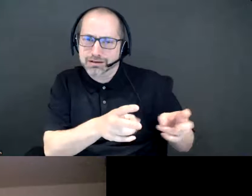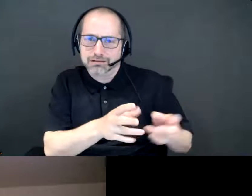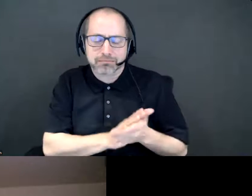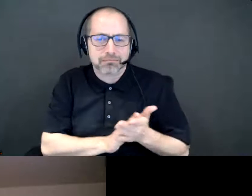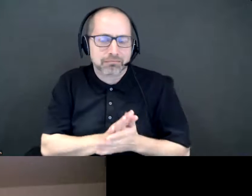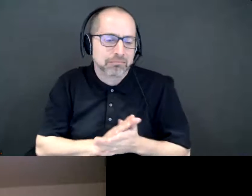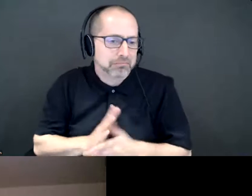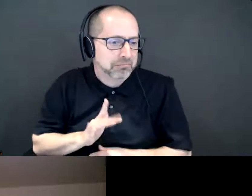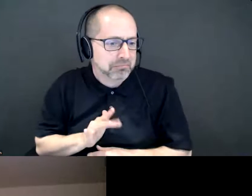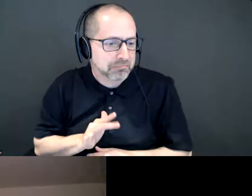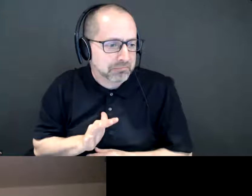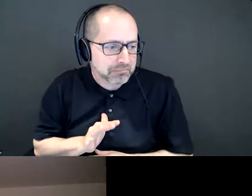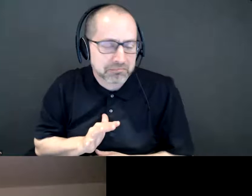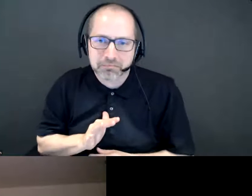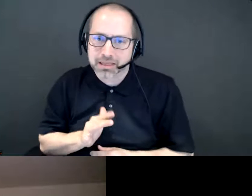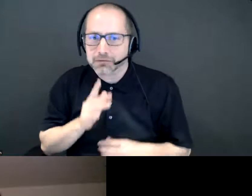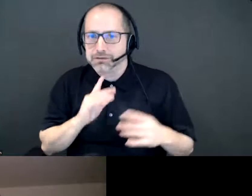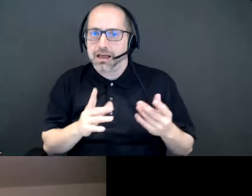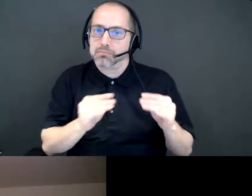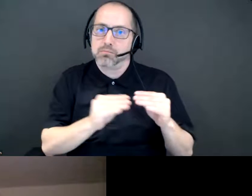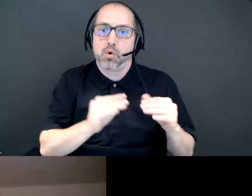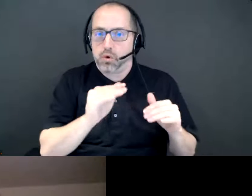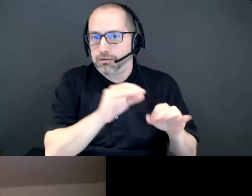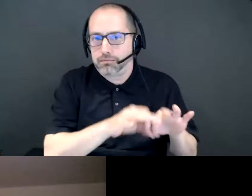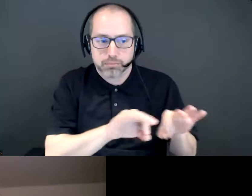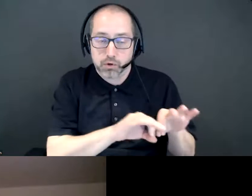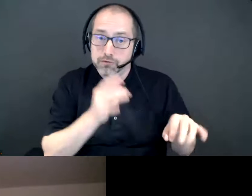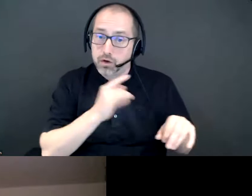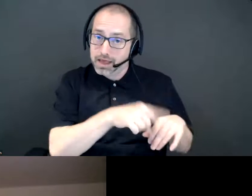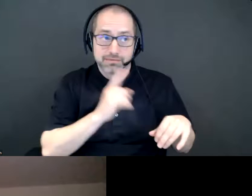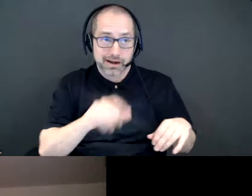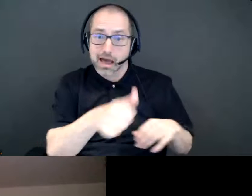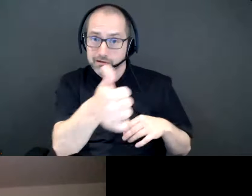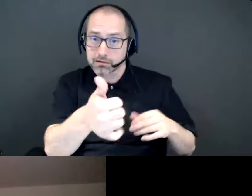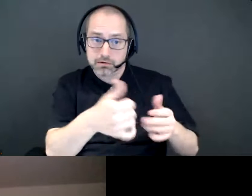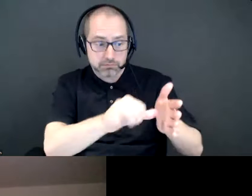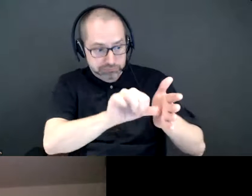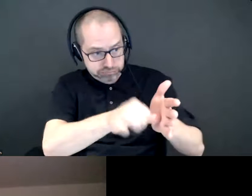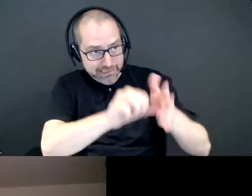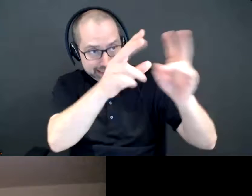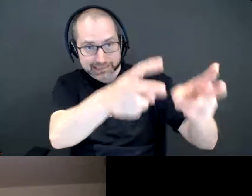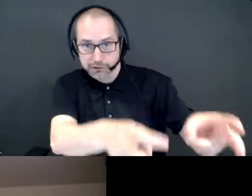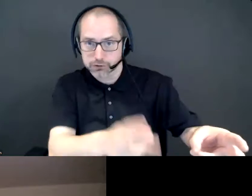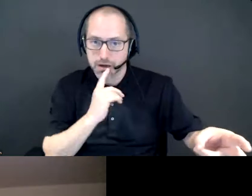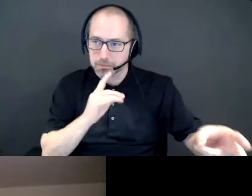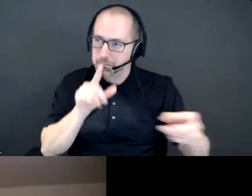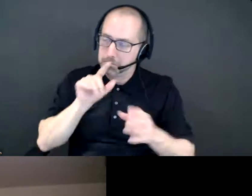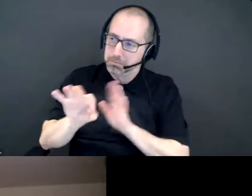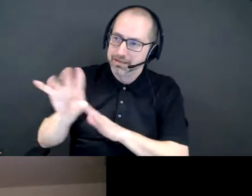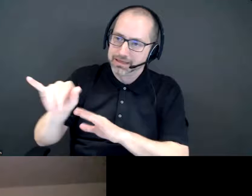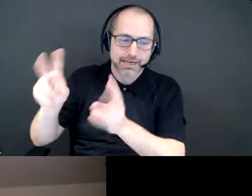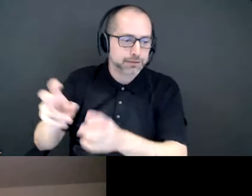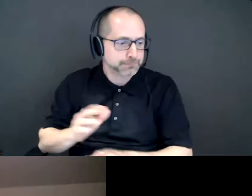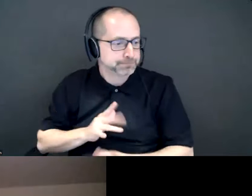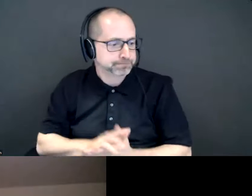a pressing topic that took precedence over other very important issues that they were presented with. So it was good,